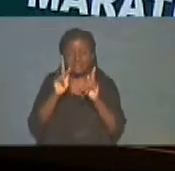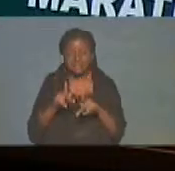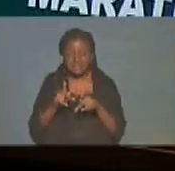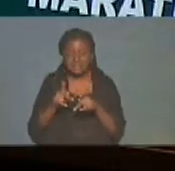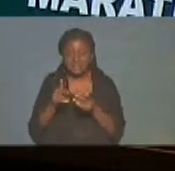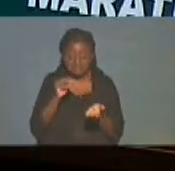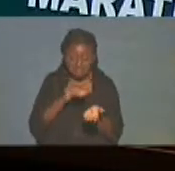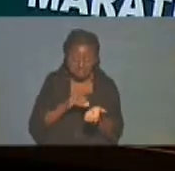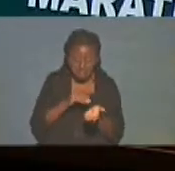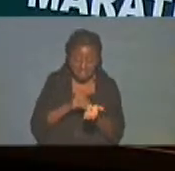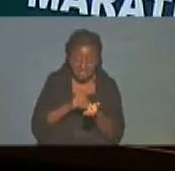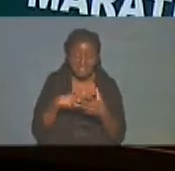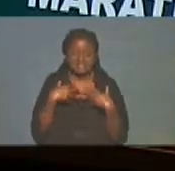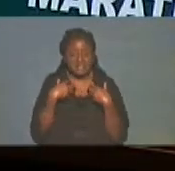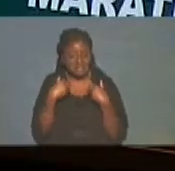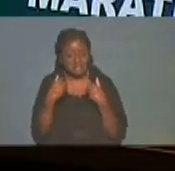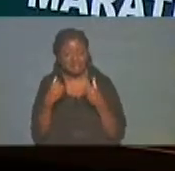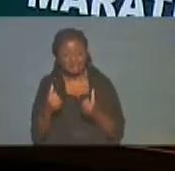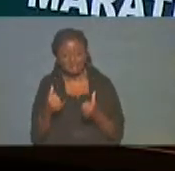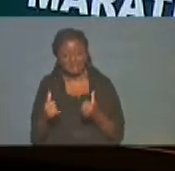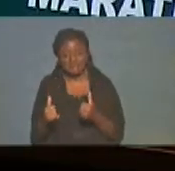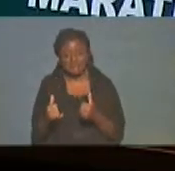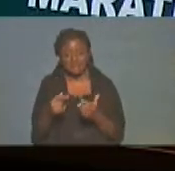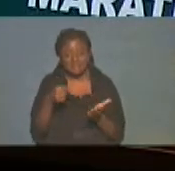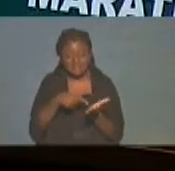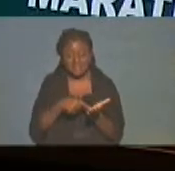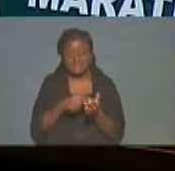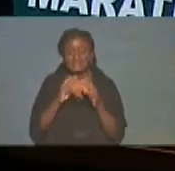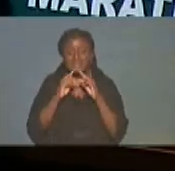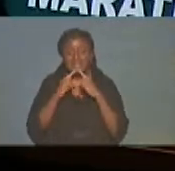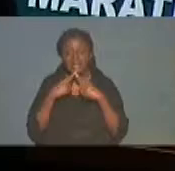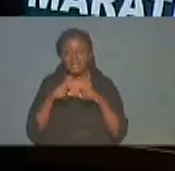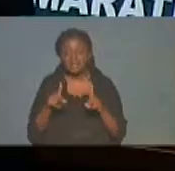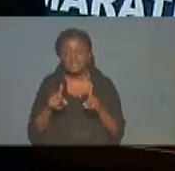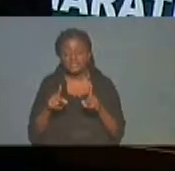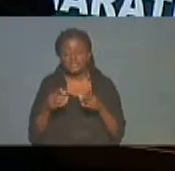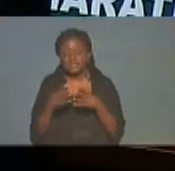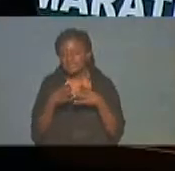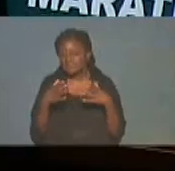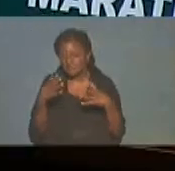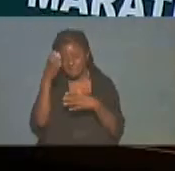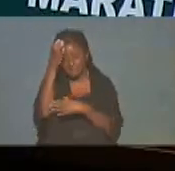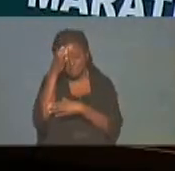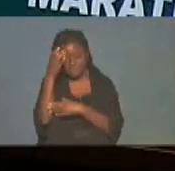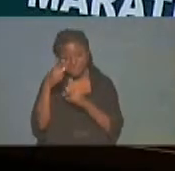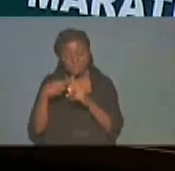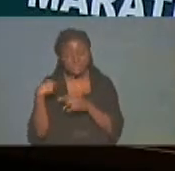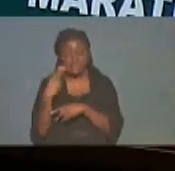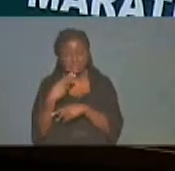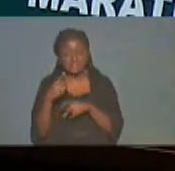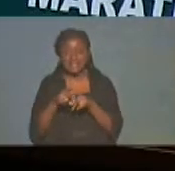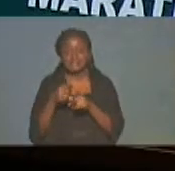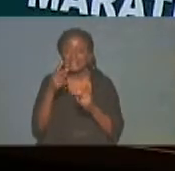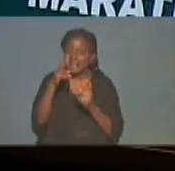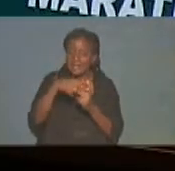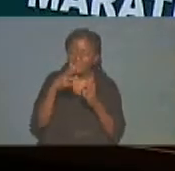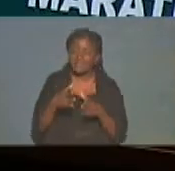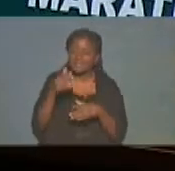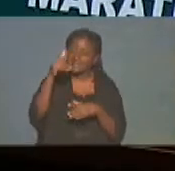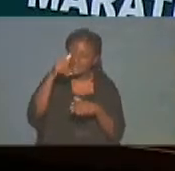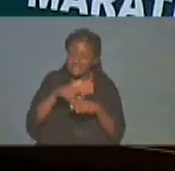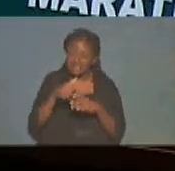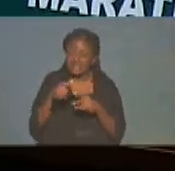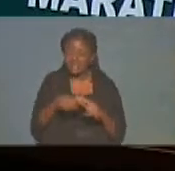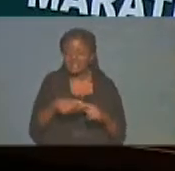fit. This declaration was of significant concern to us, as the applicant, as I said, was in the custody